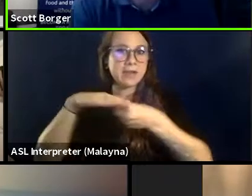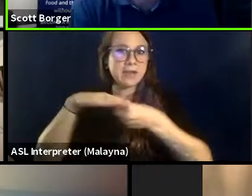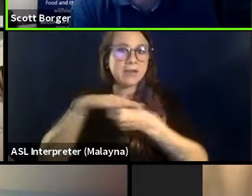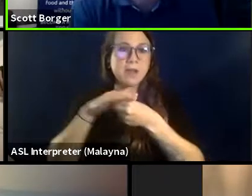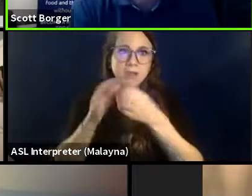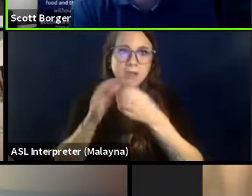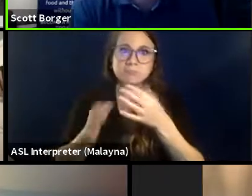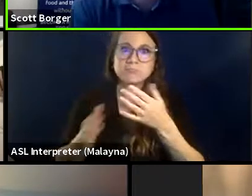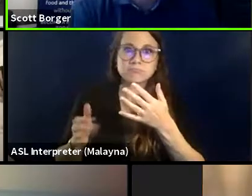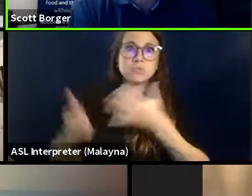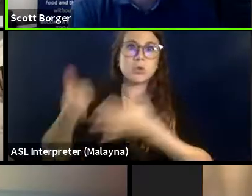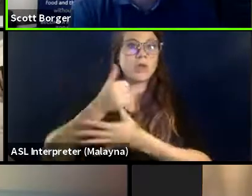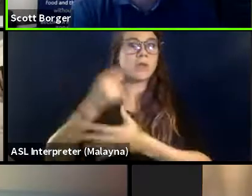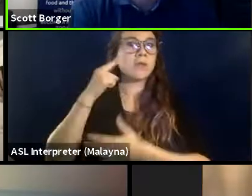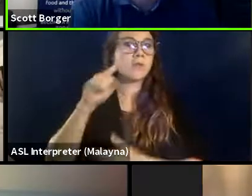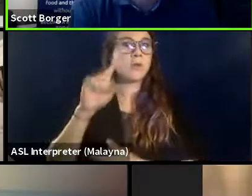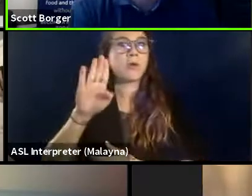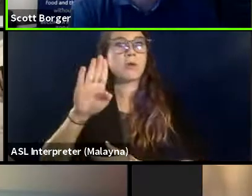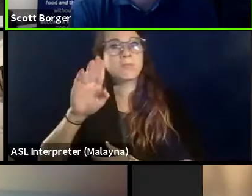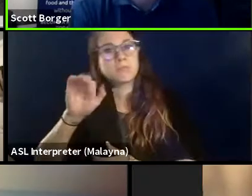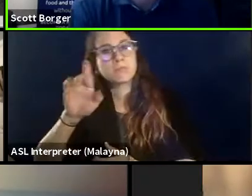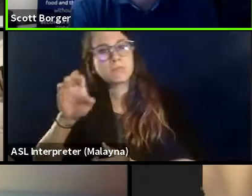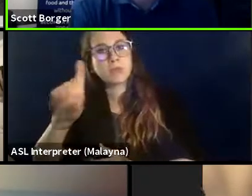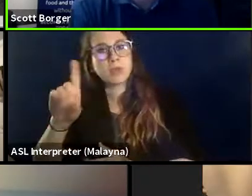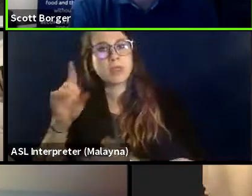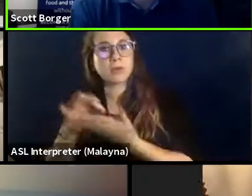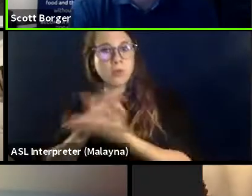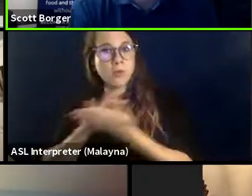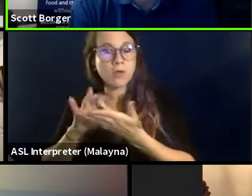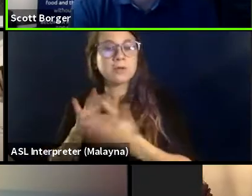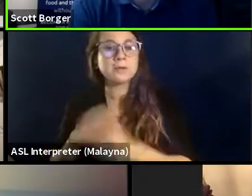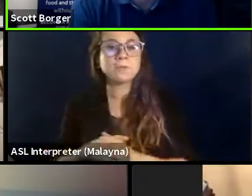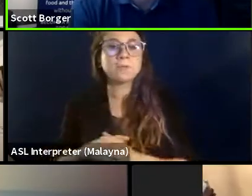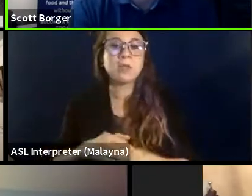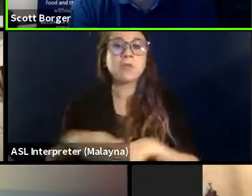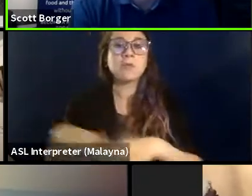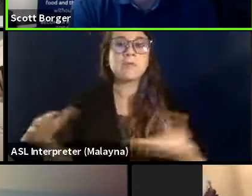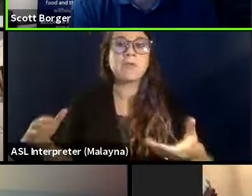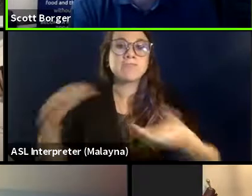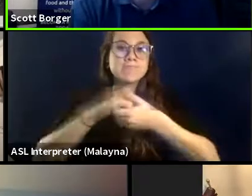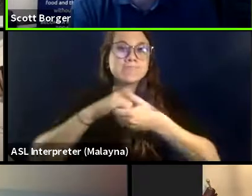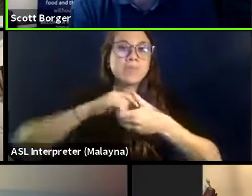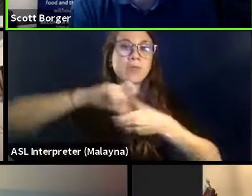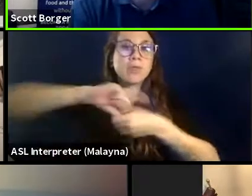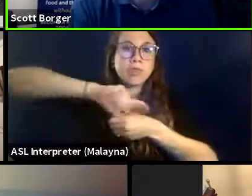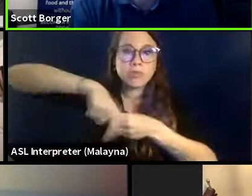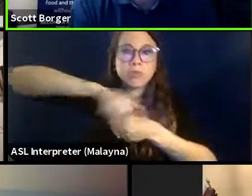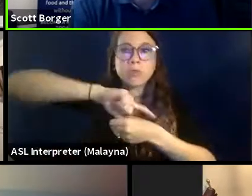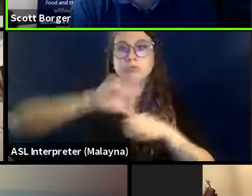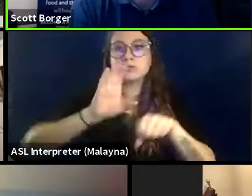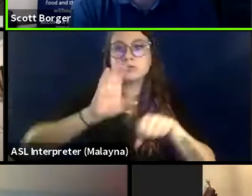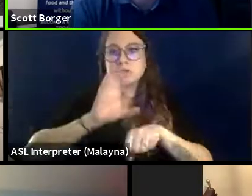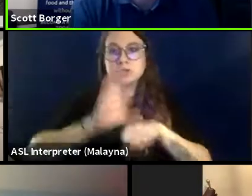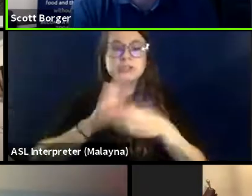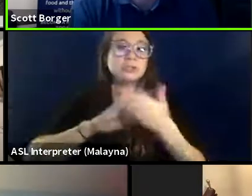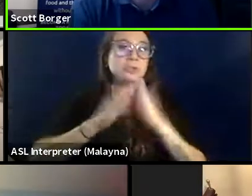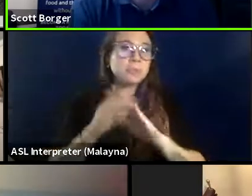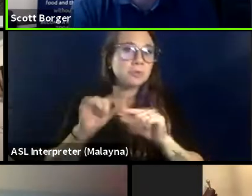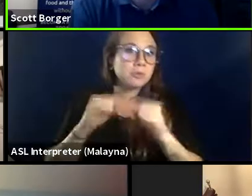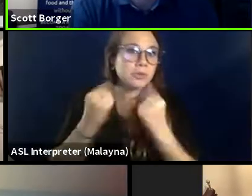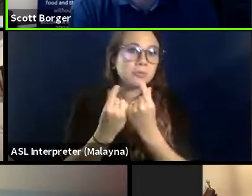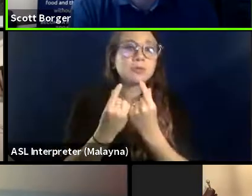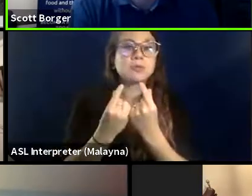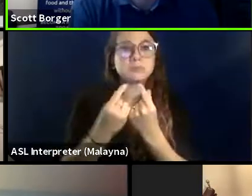in the community. We've been working with local partners here, with churches, with community groups, with our